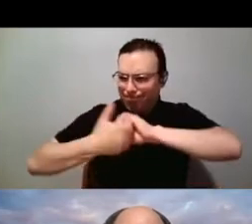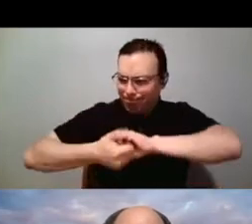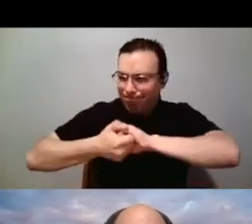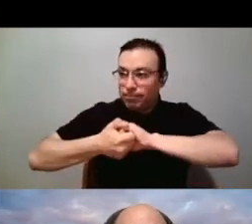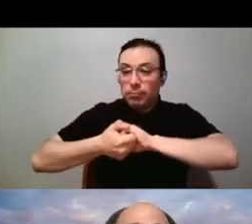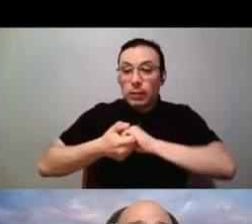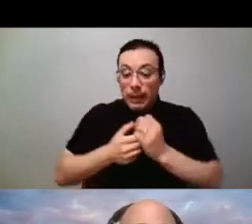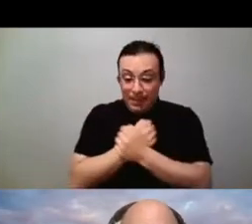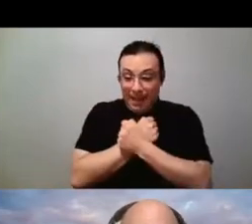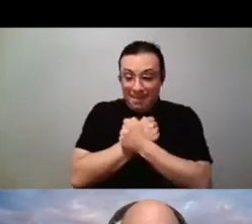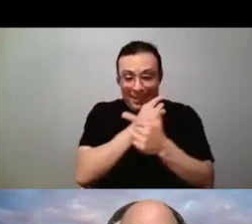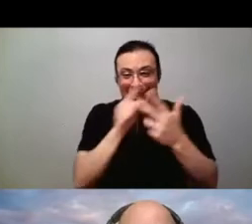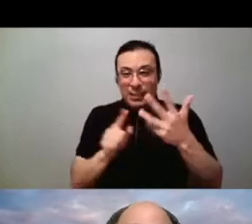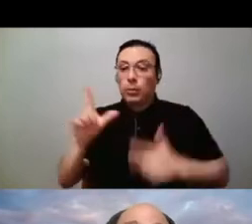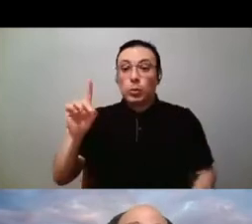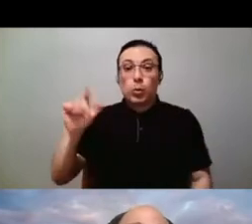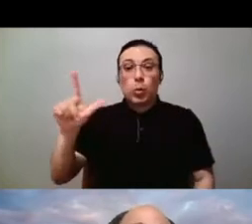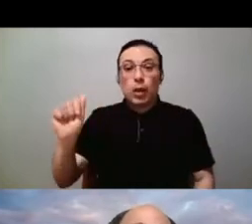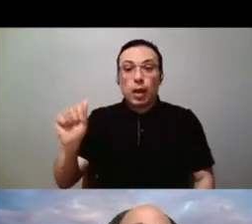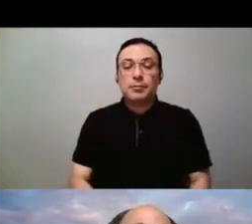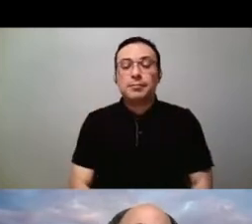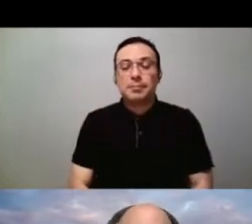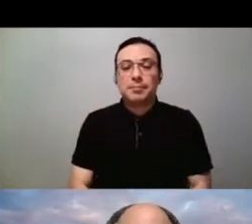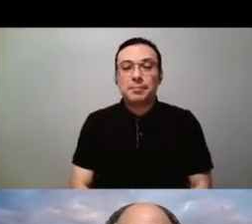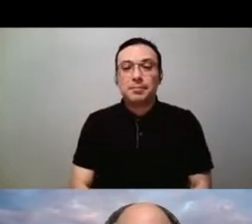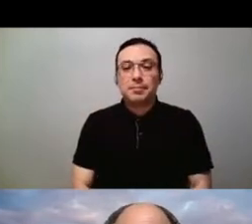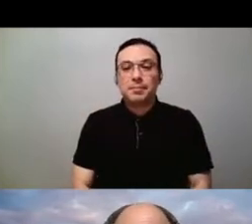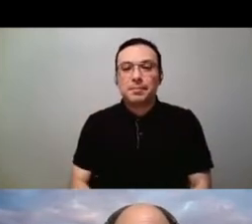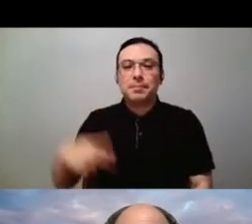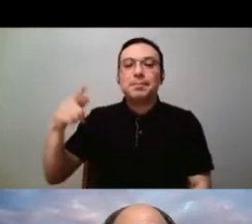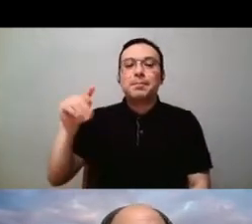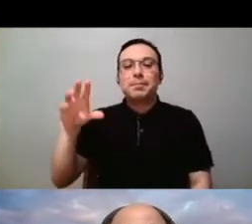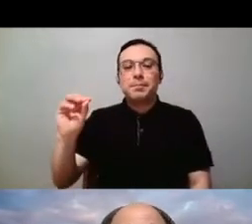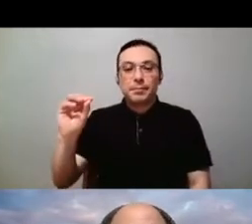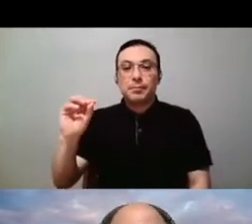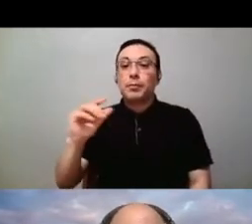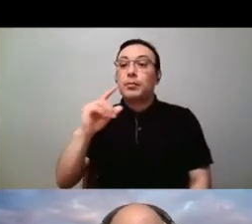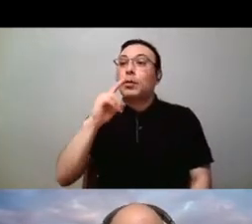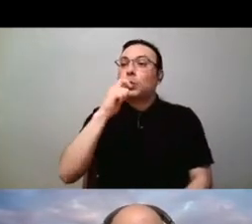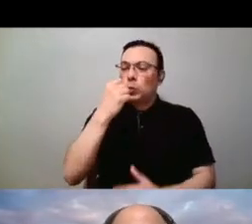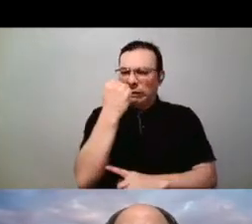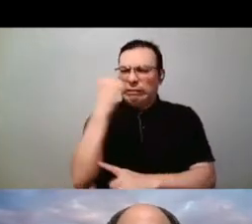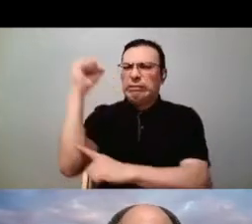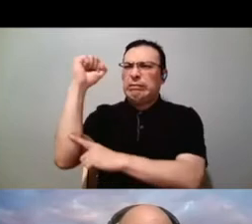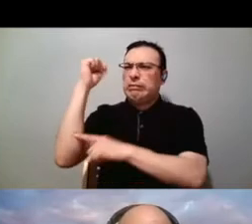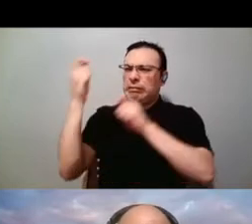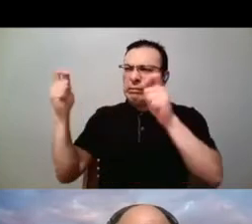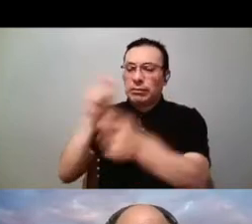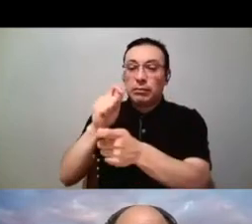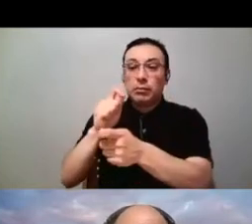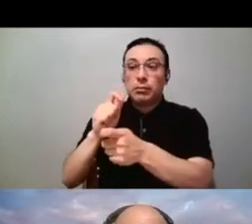We are also learning that uprisers and uprisings need to sleep, hydrate,